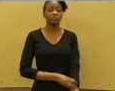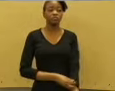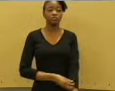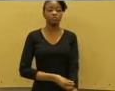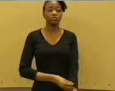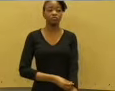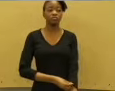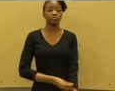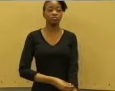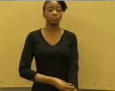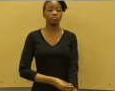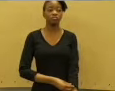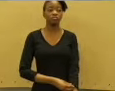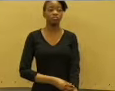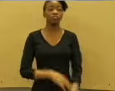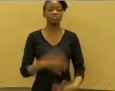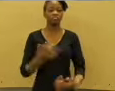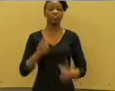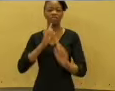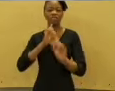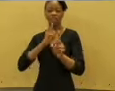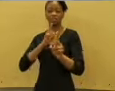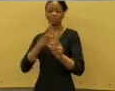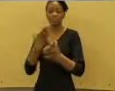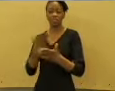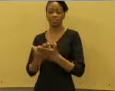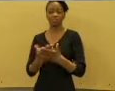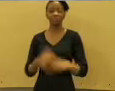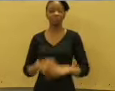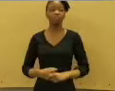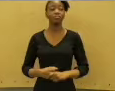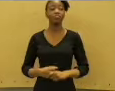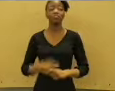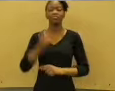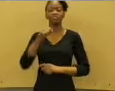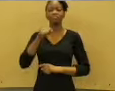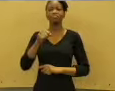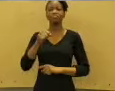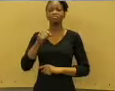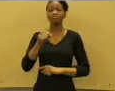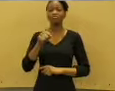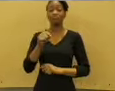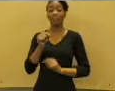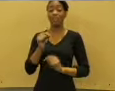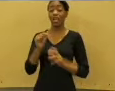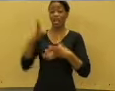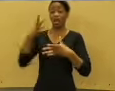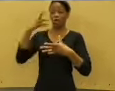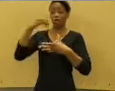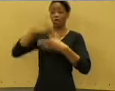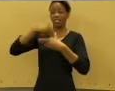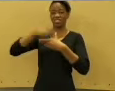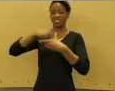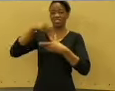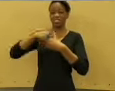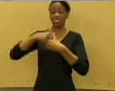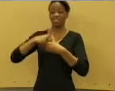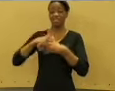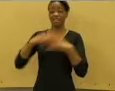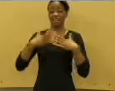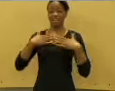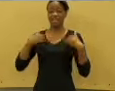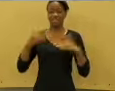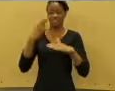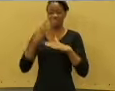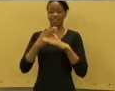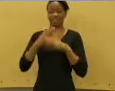Would you like me to answer? Okay. I can answer for now. So I'm growing in the space of understanding the context of healthcare workers. It's not research